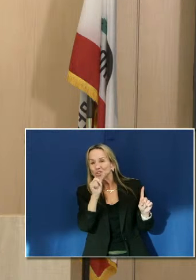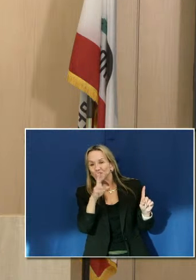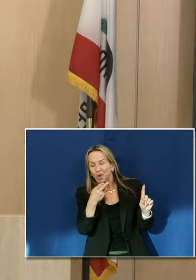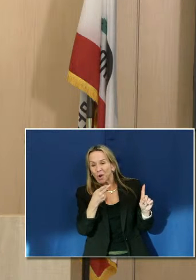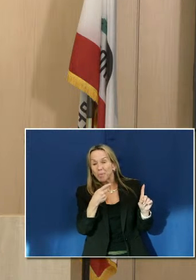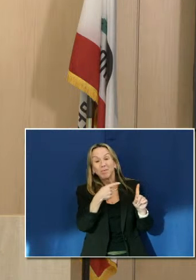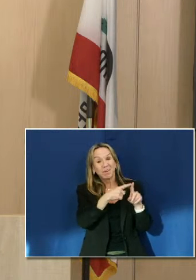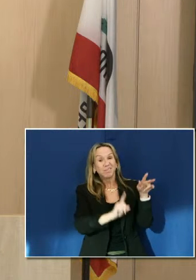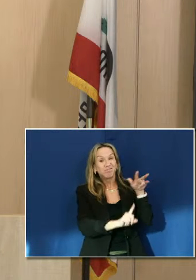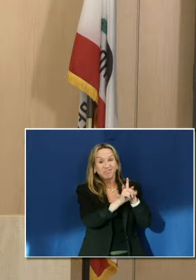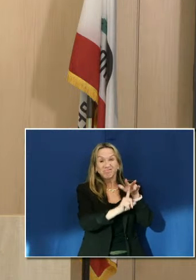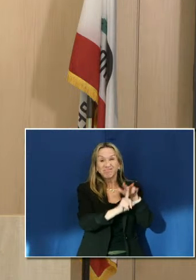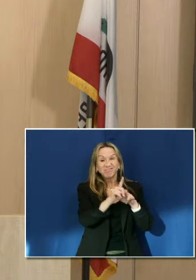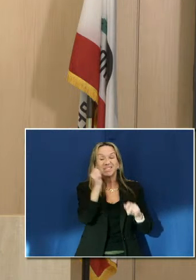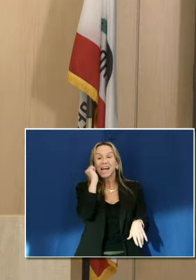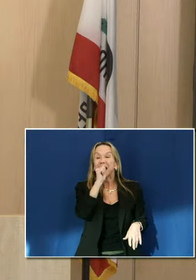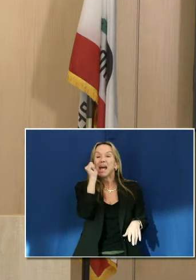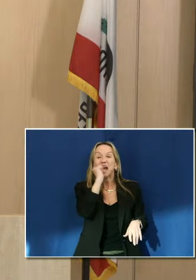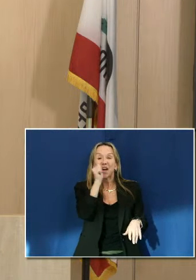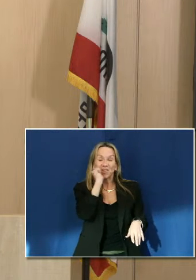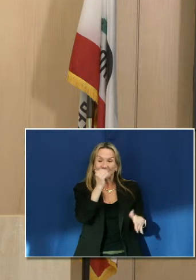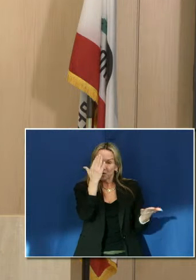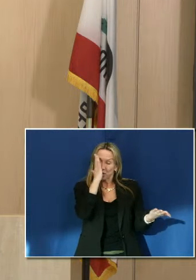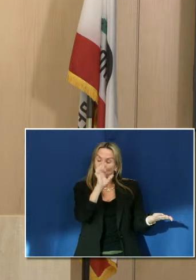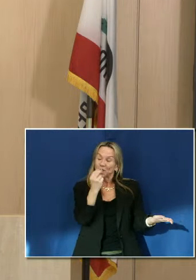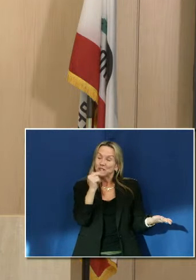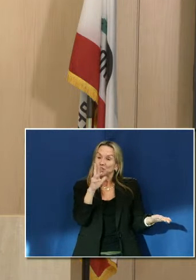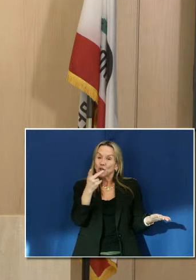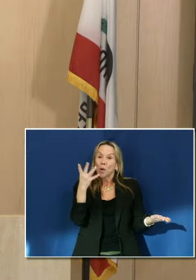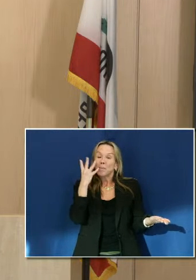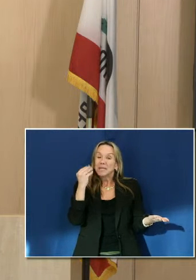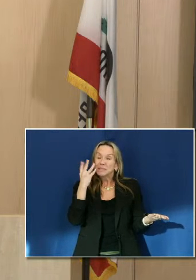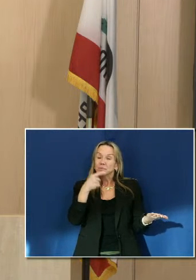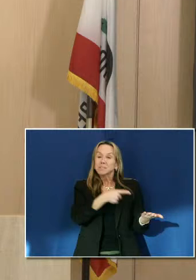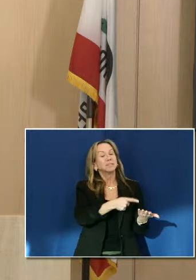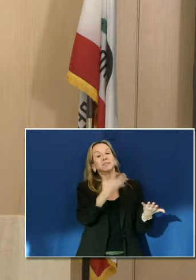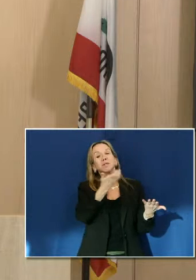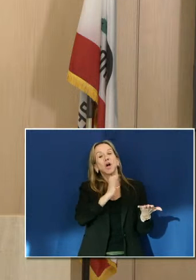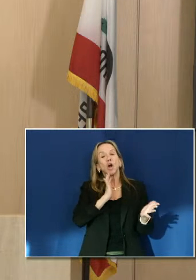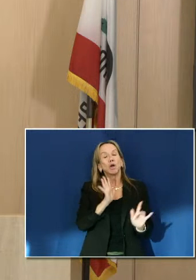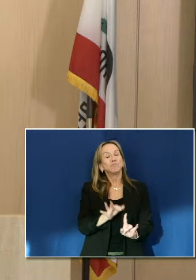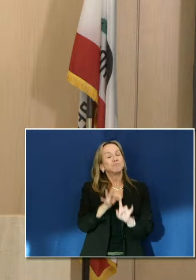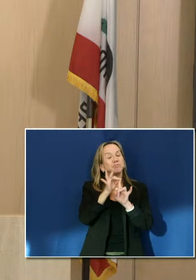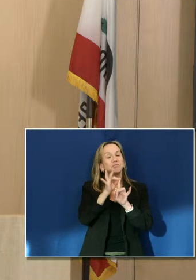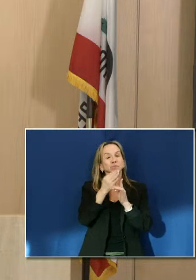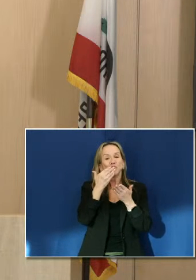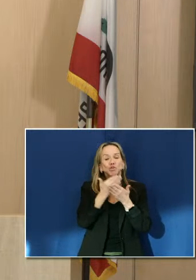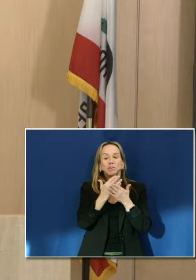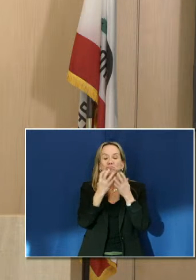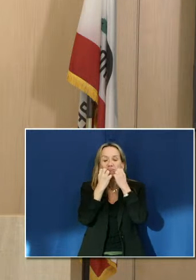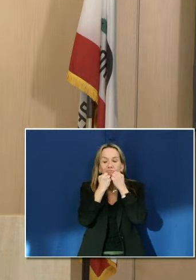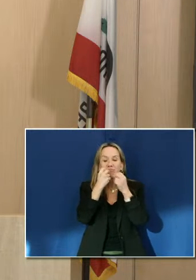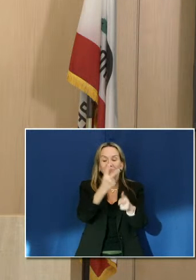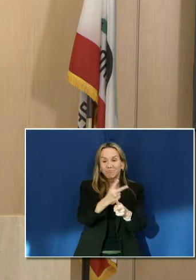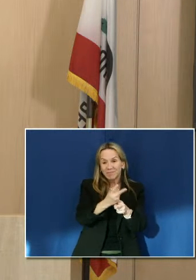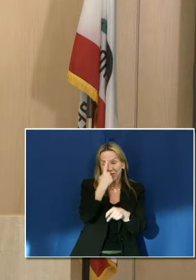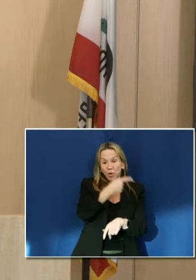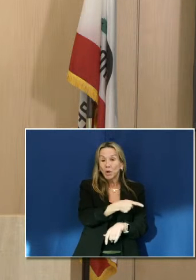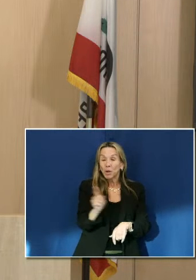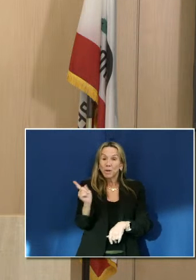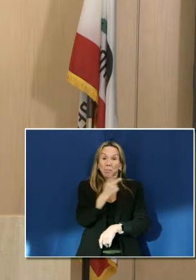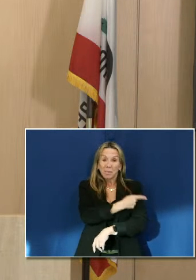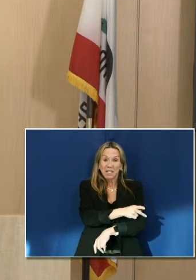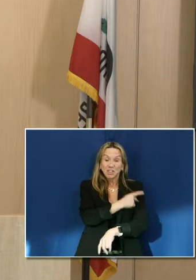up every single day to deliver the Sharp experience and to provide our exceptional care to patients. The same can be said